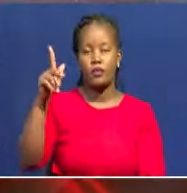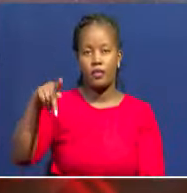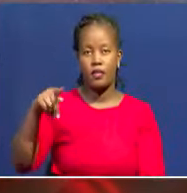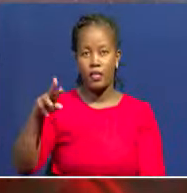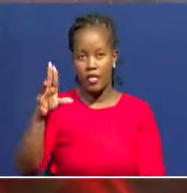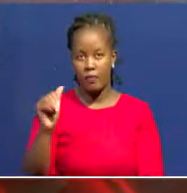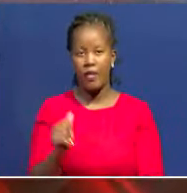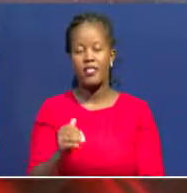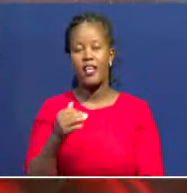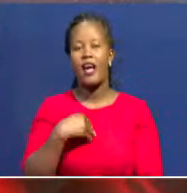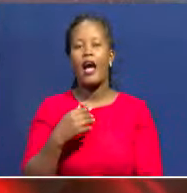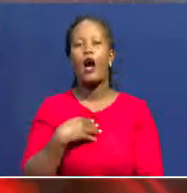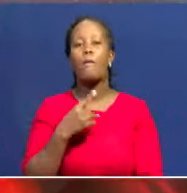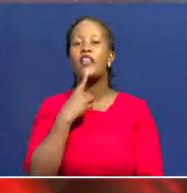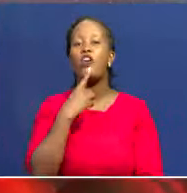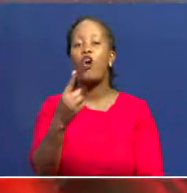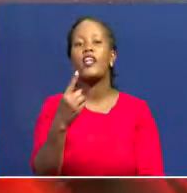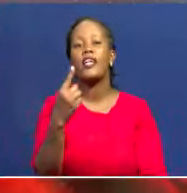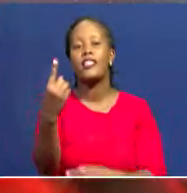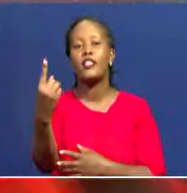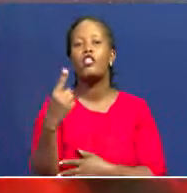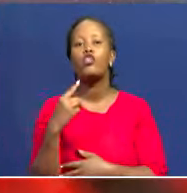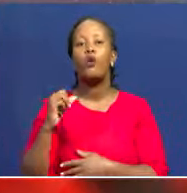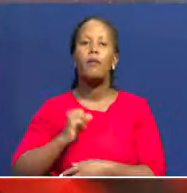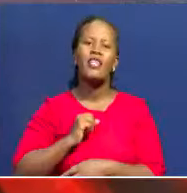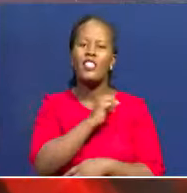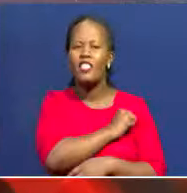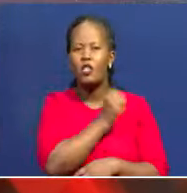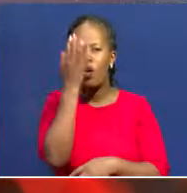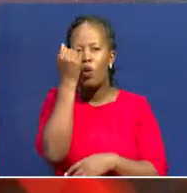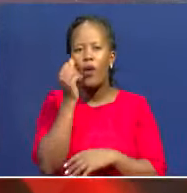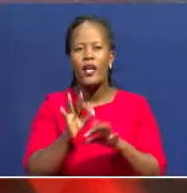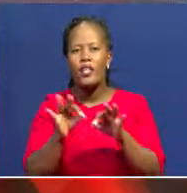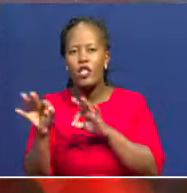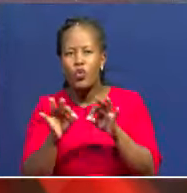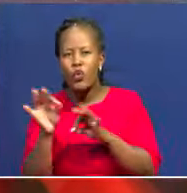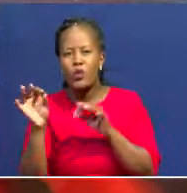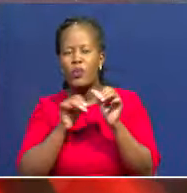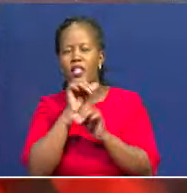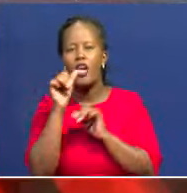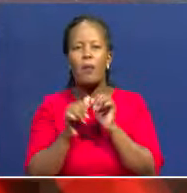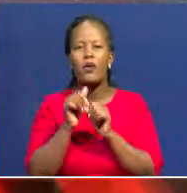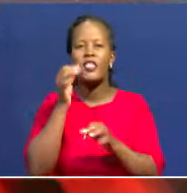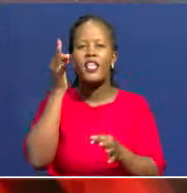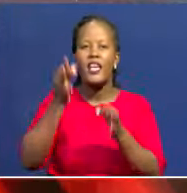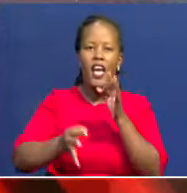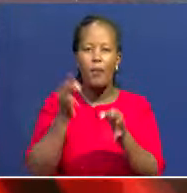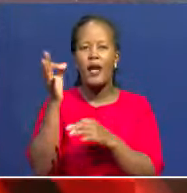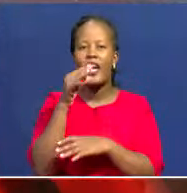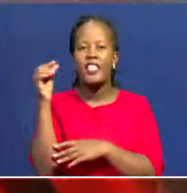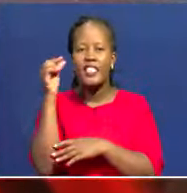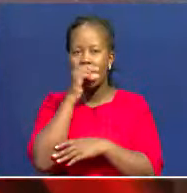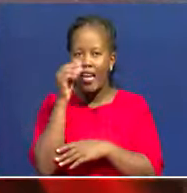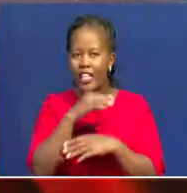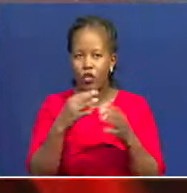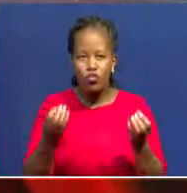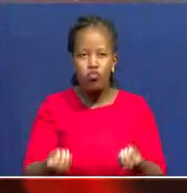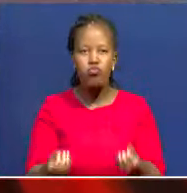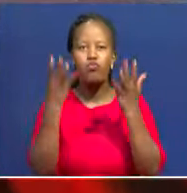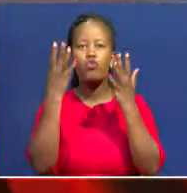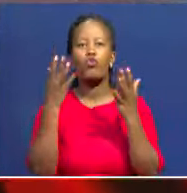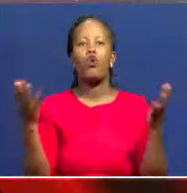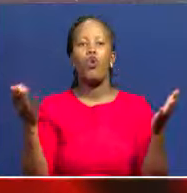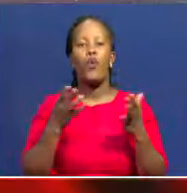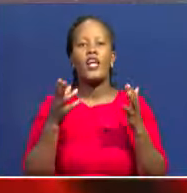been summoned to appear before the Senate to shed light on the Embakasi gas explosion that led to the death of 7 people and the injury